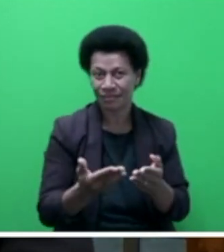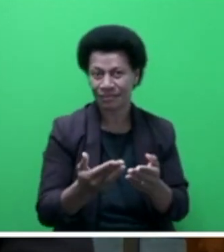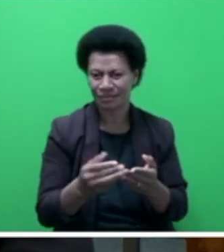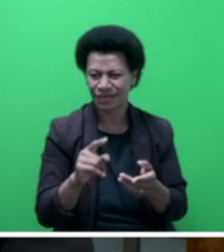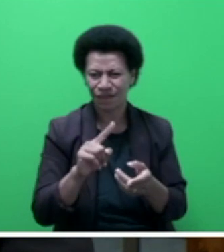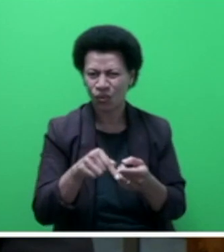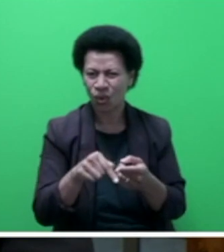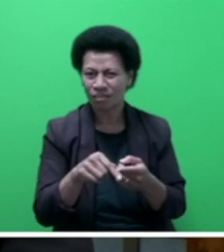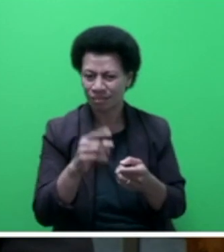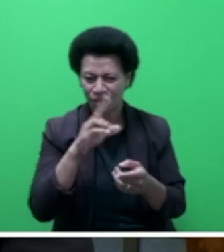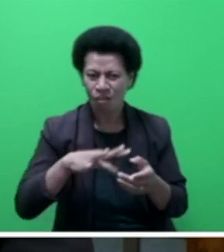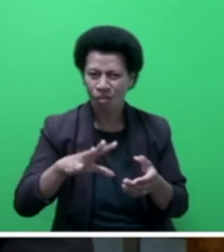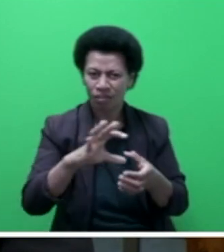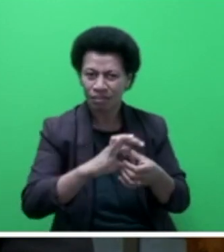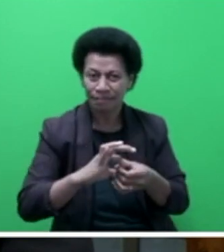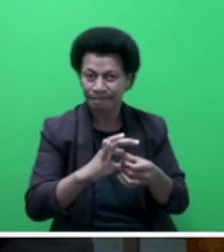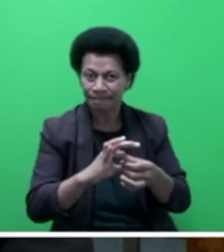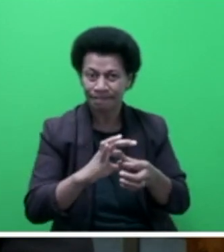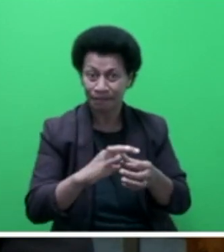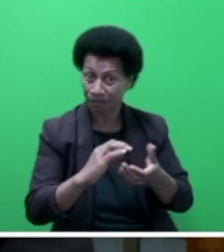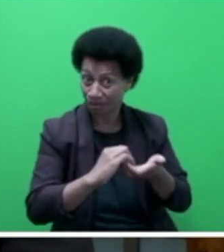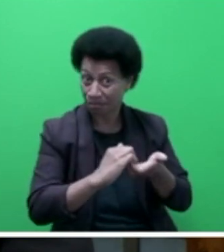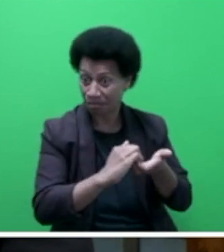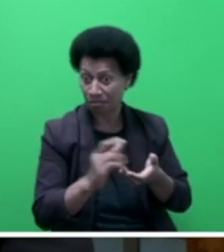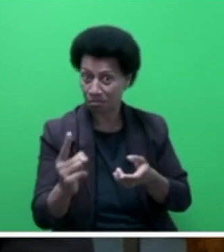national stakeholders who are